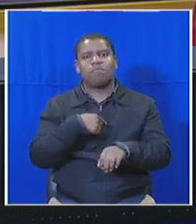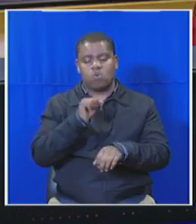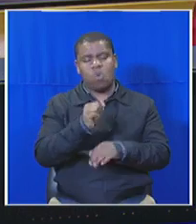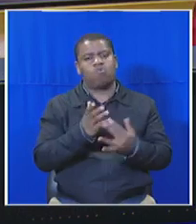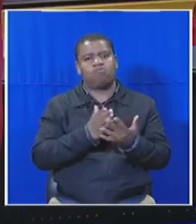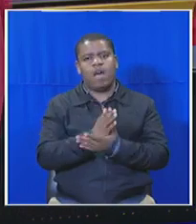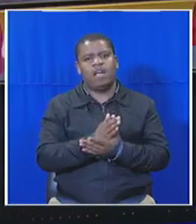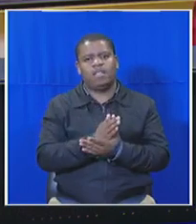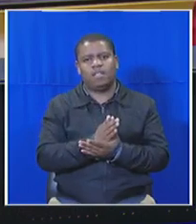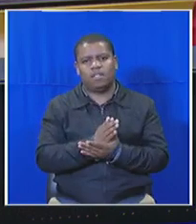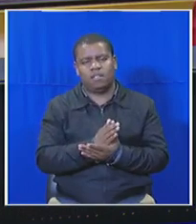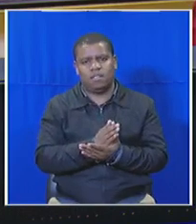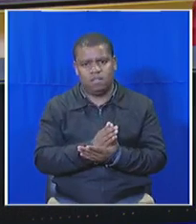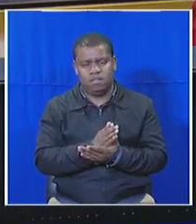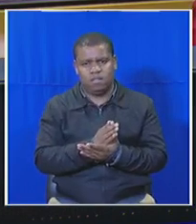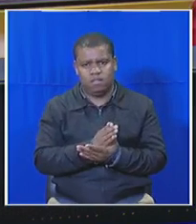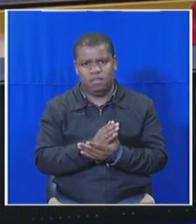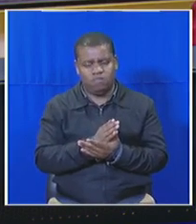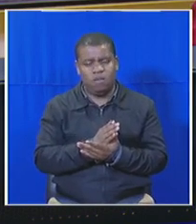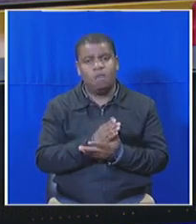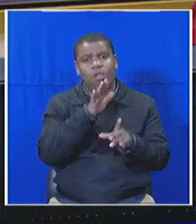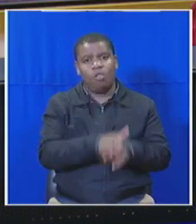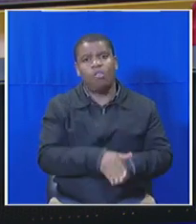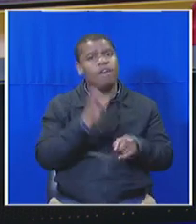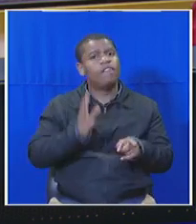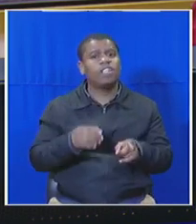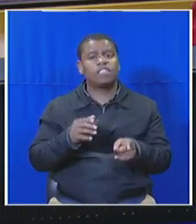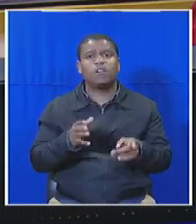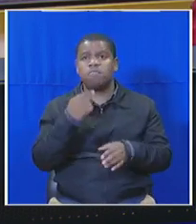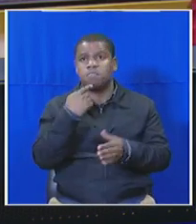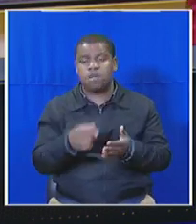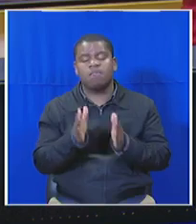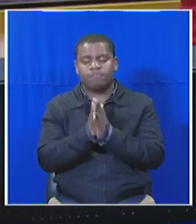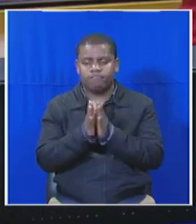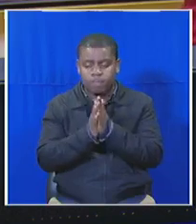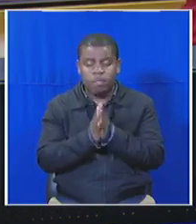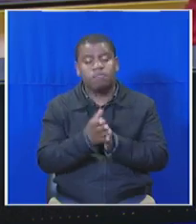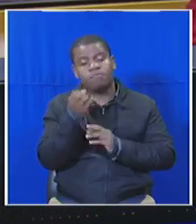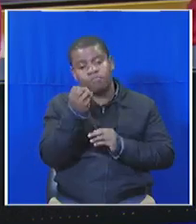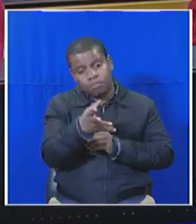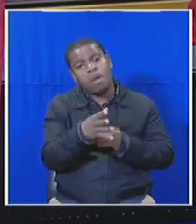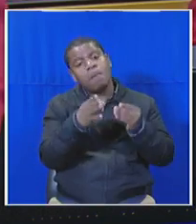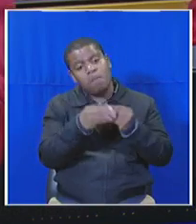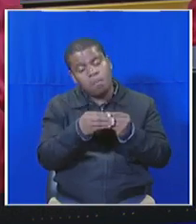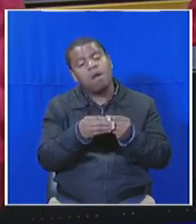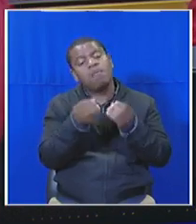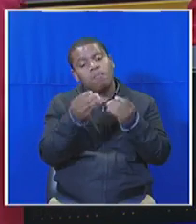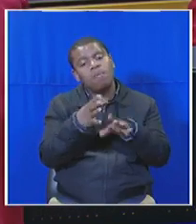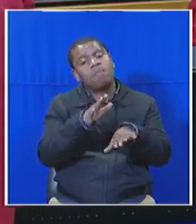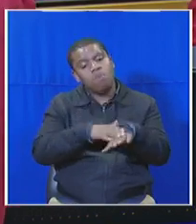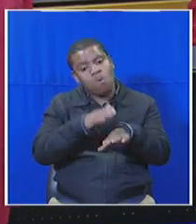speak. So Order. can you please allow our member the right to